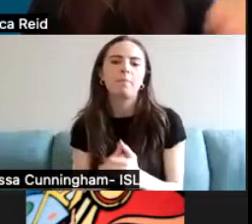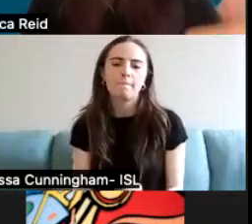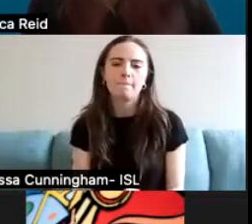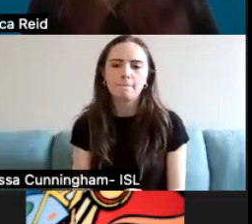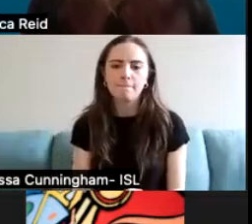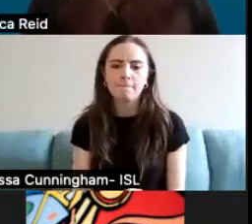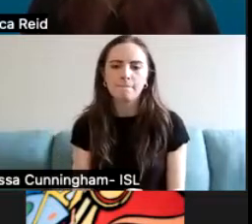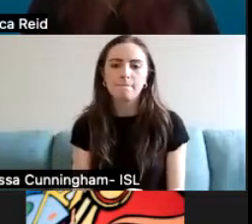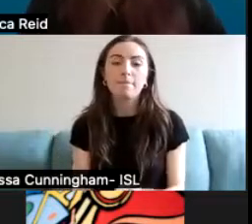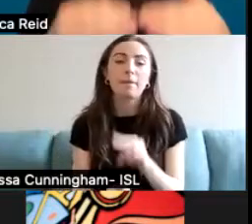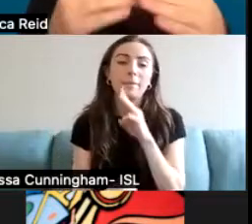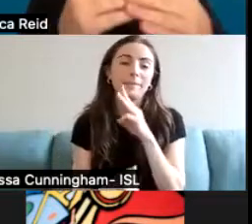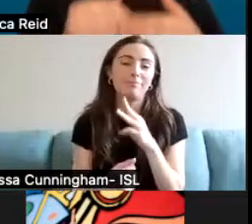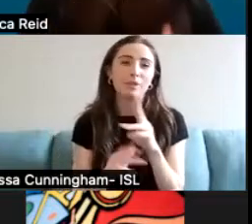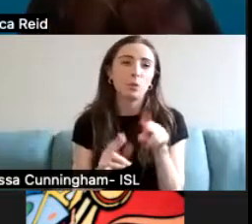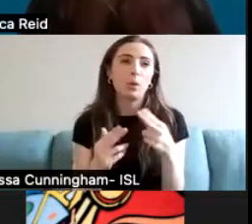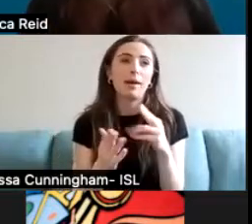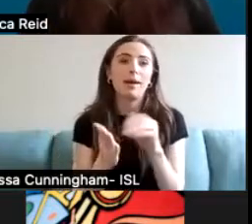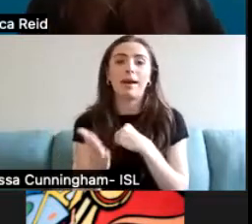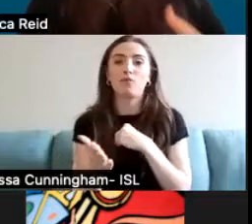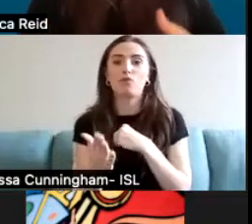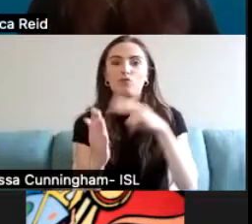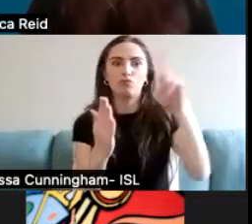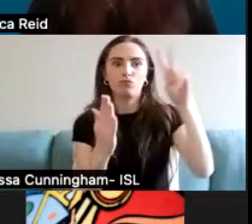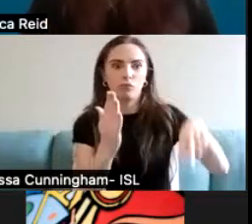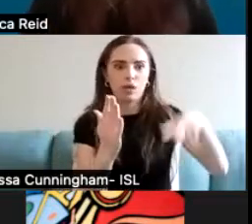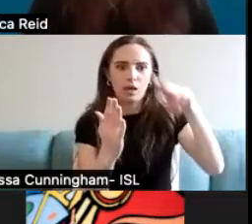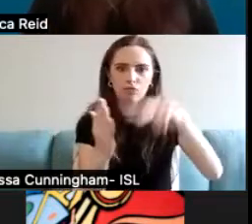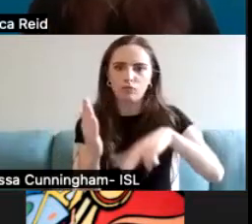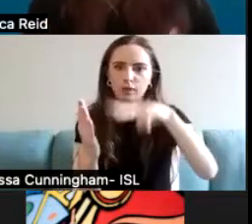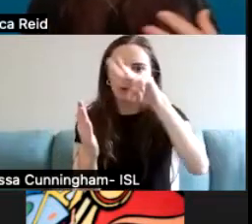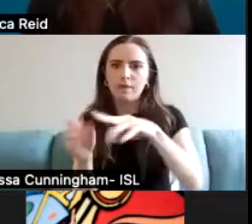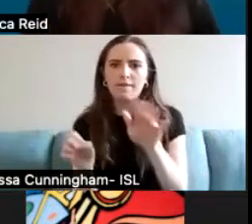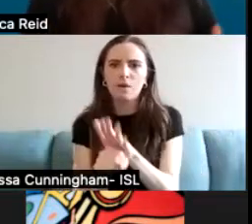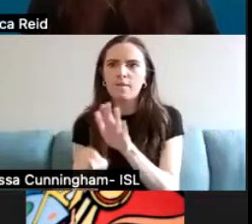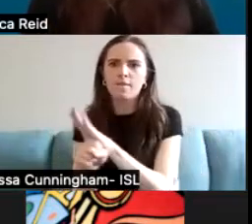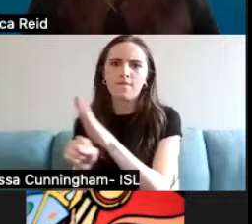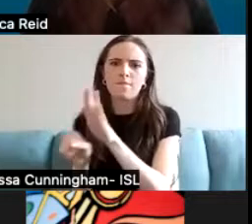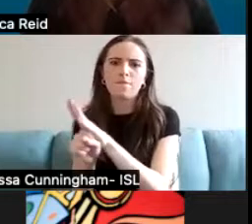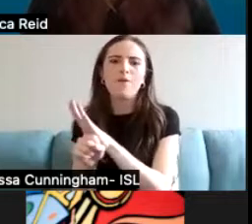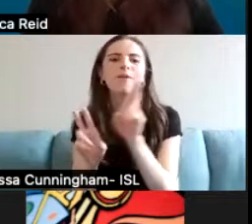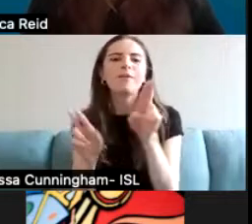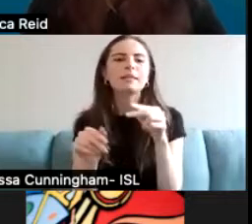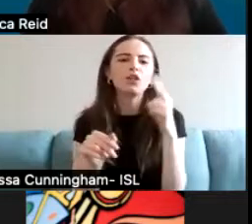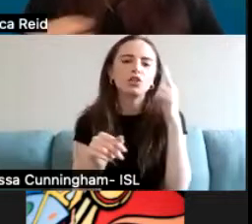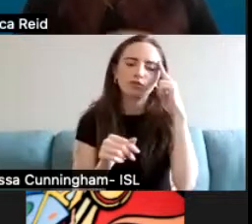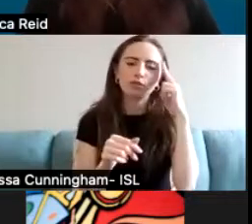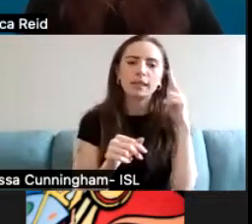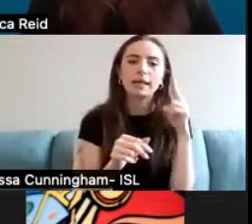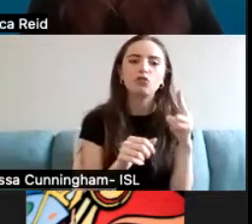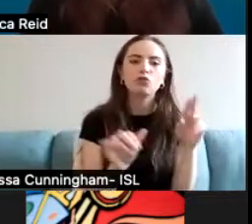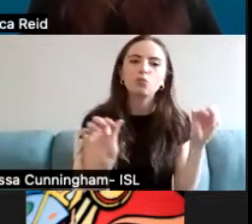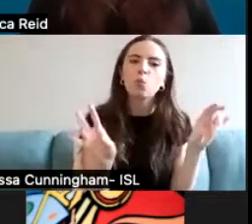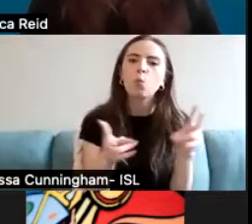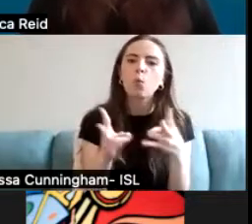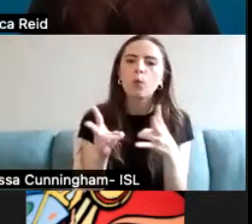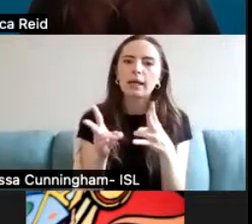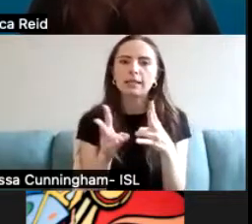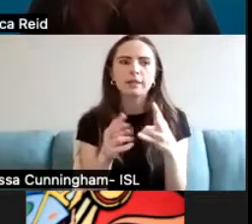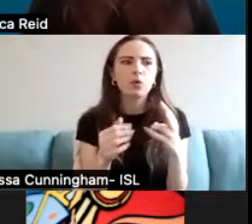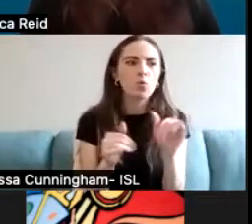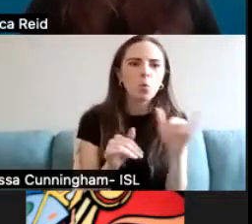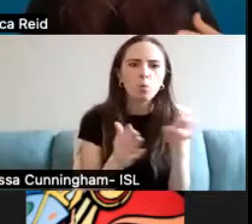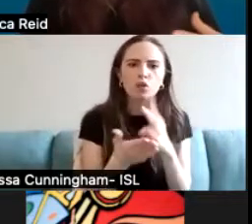read the whole entire thing as one long stream of text. So different things like that. And that's also actually taken